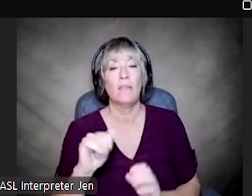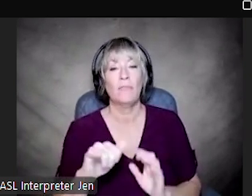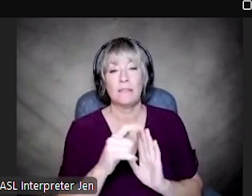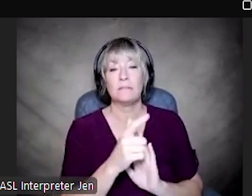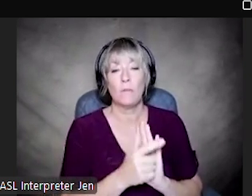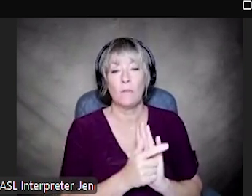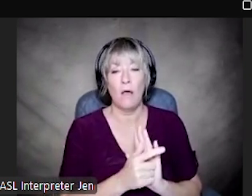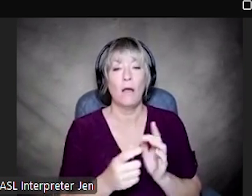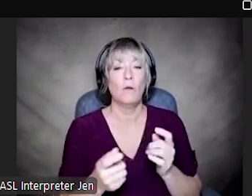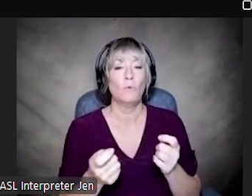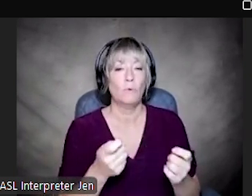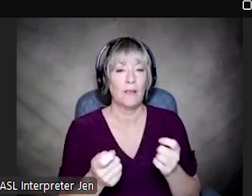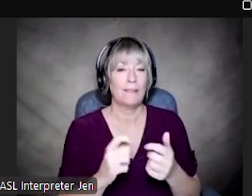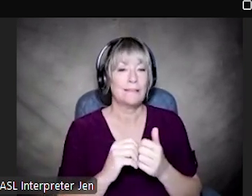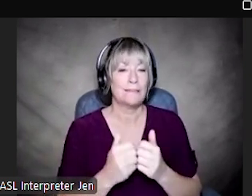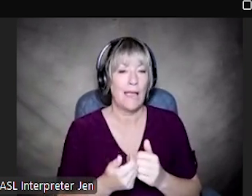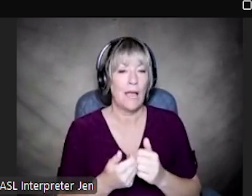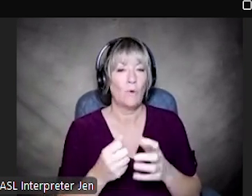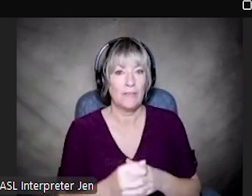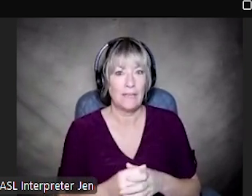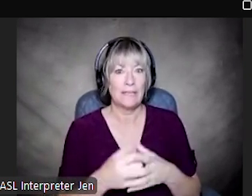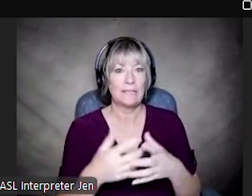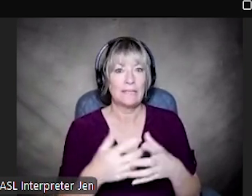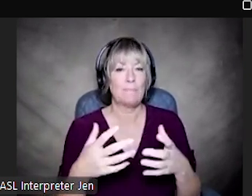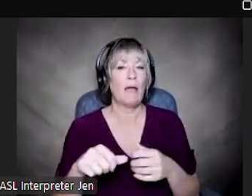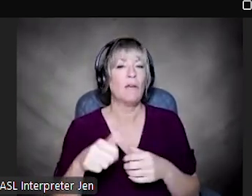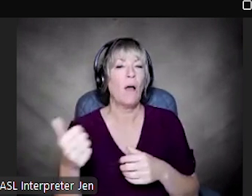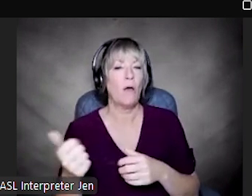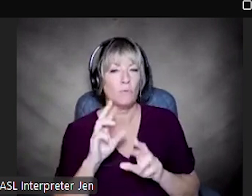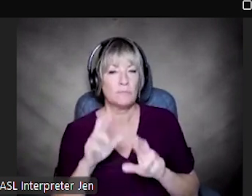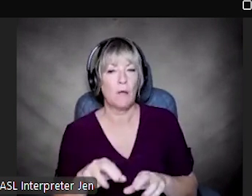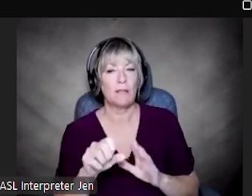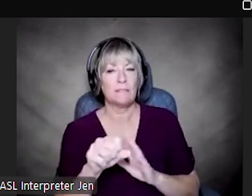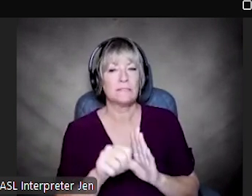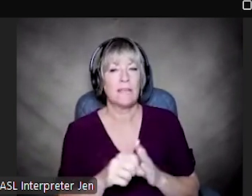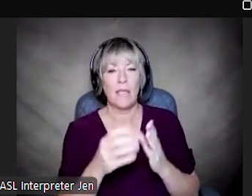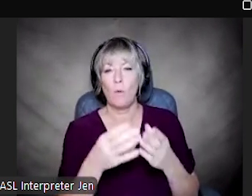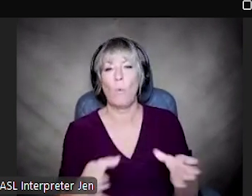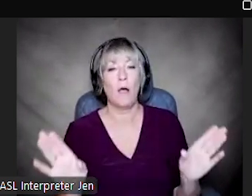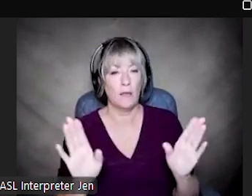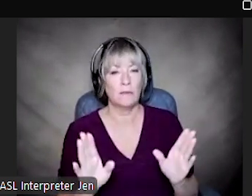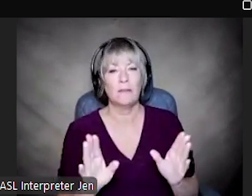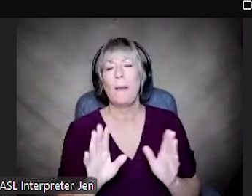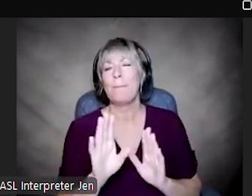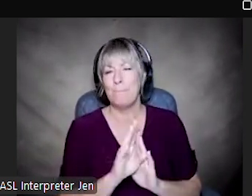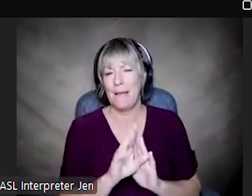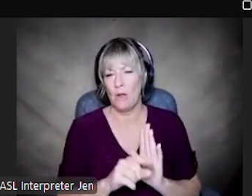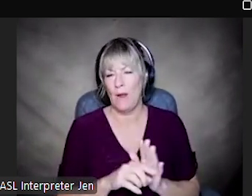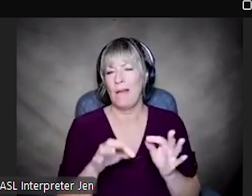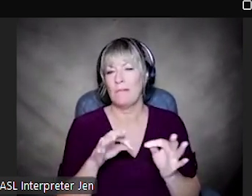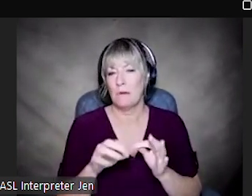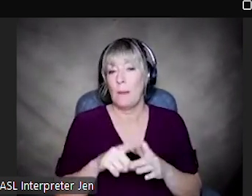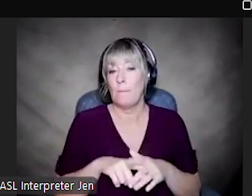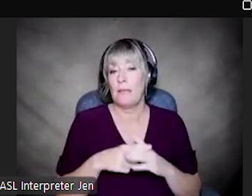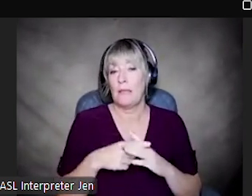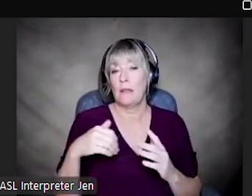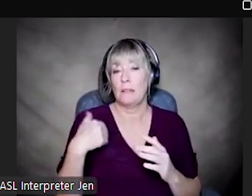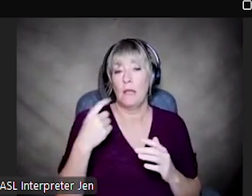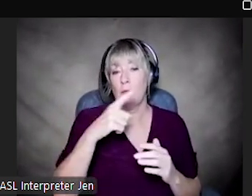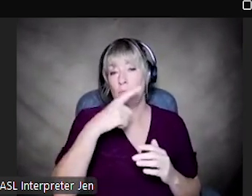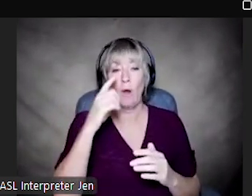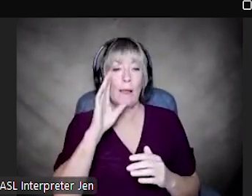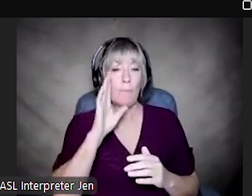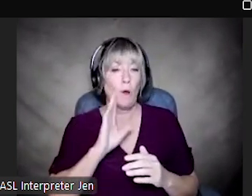that regulates how we are expanding alternate response statewide. Do want to give some background. It began with young Black and Brown